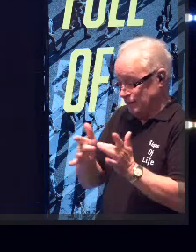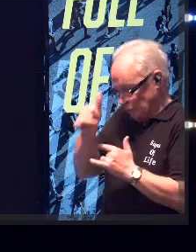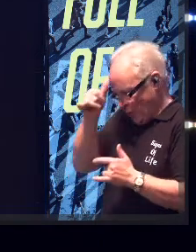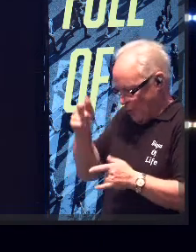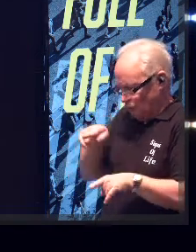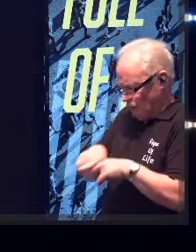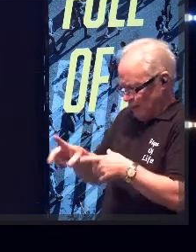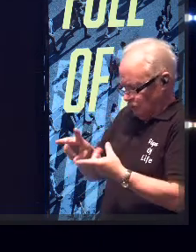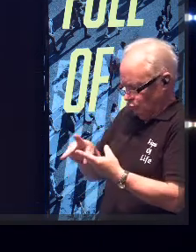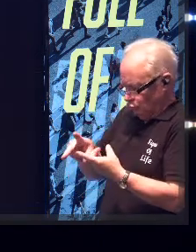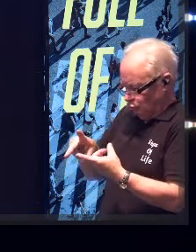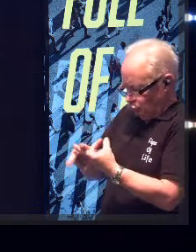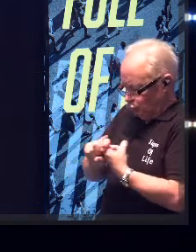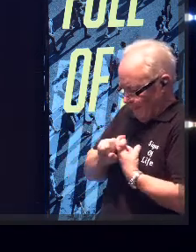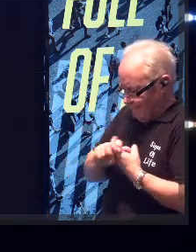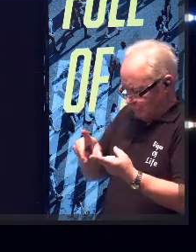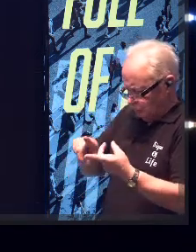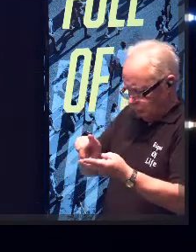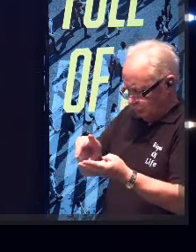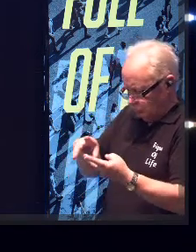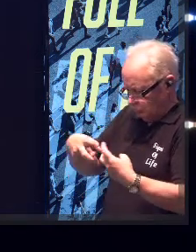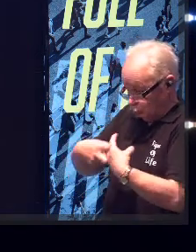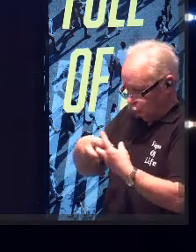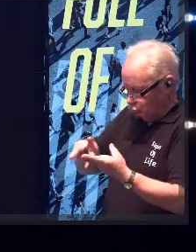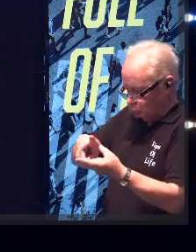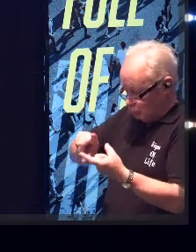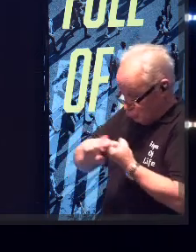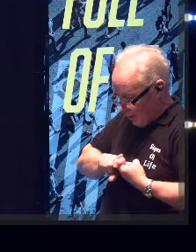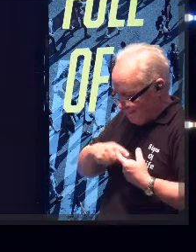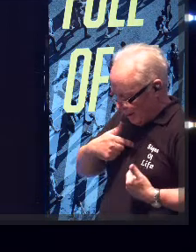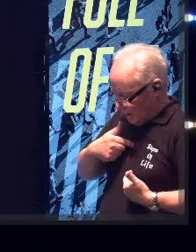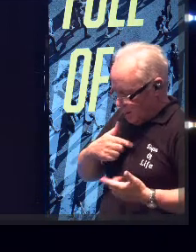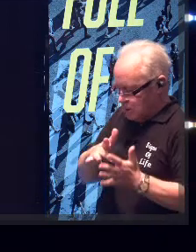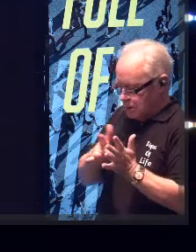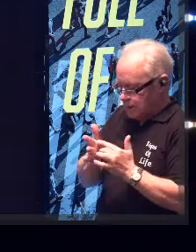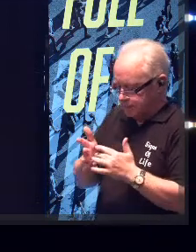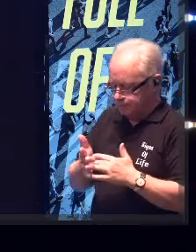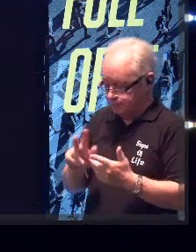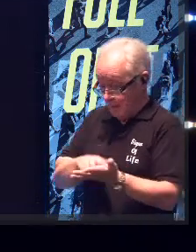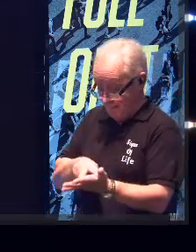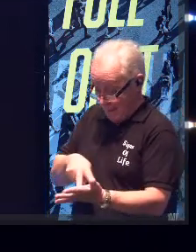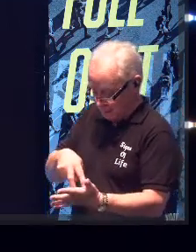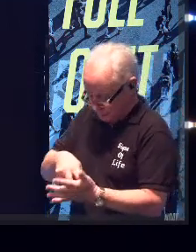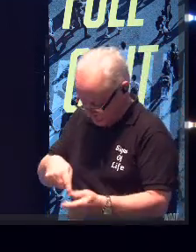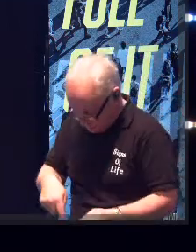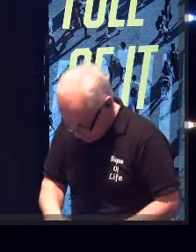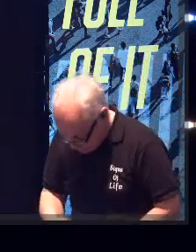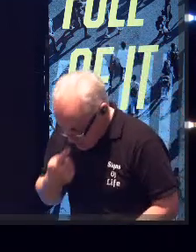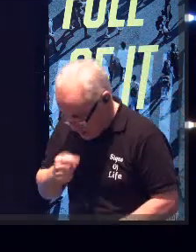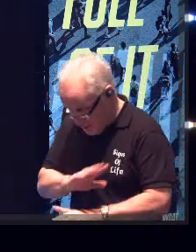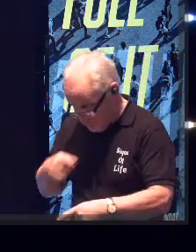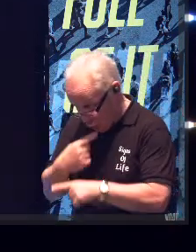saying something they could use against him. But Jesus stooped down and he wrote in the dust with his finger. He didn't say anything to begin